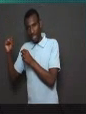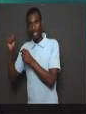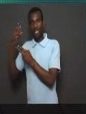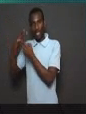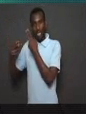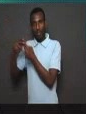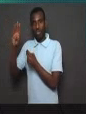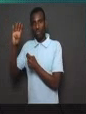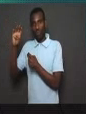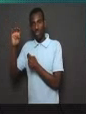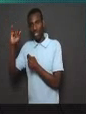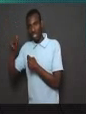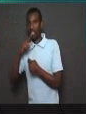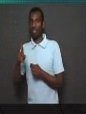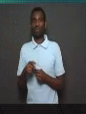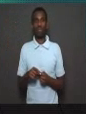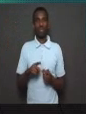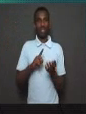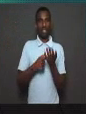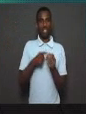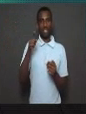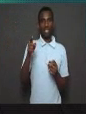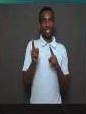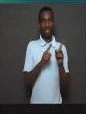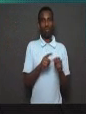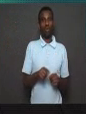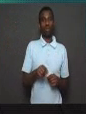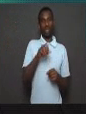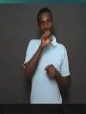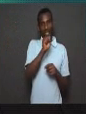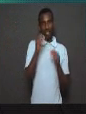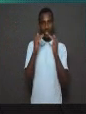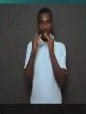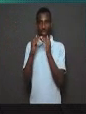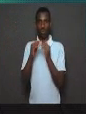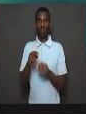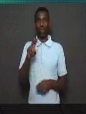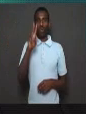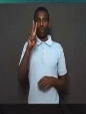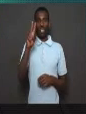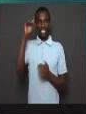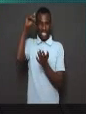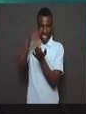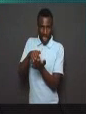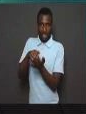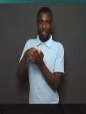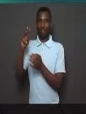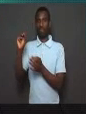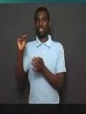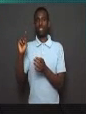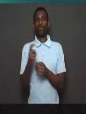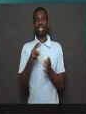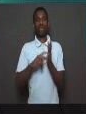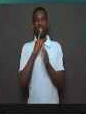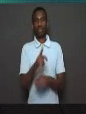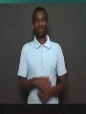covered is 2,000 meters. If your answers were the same as